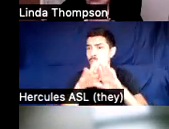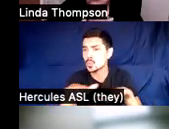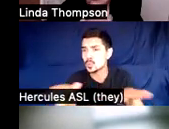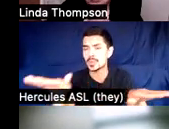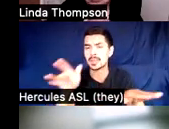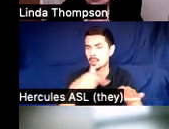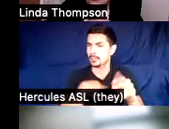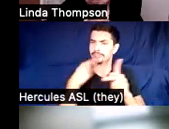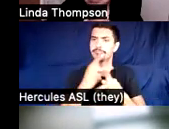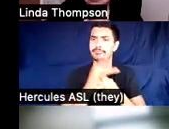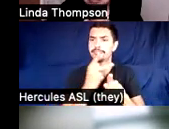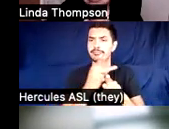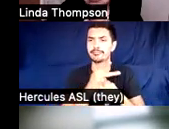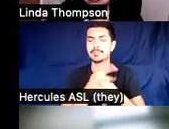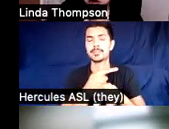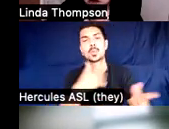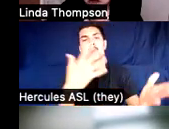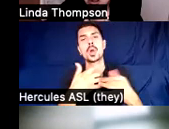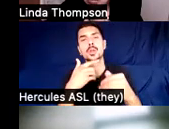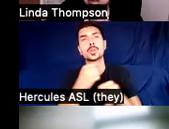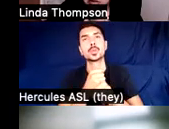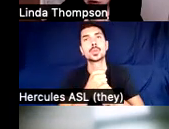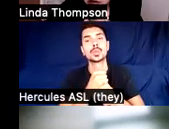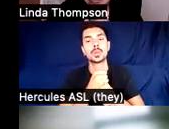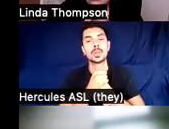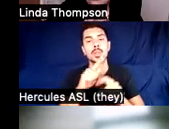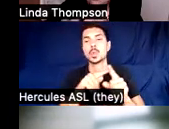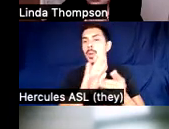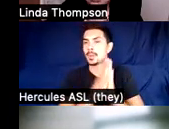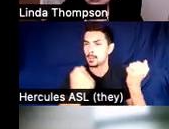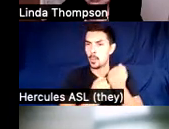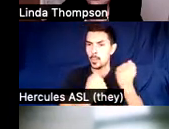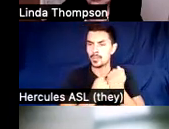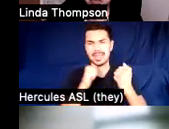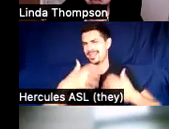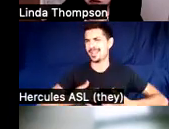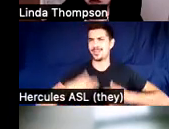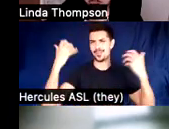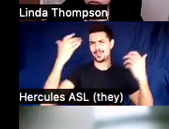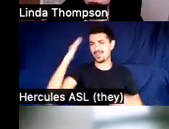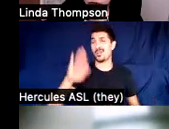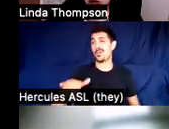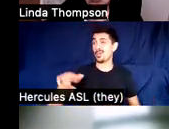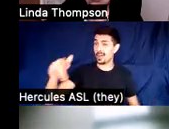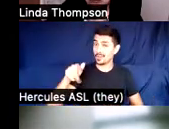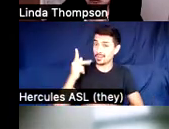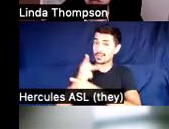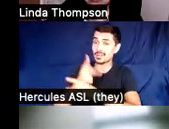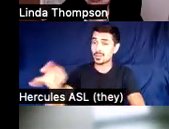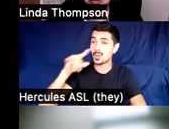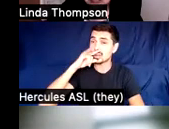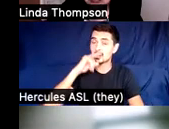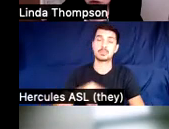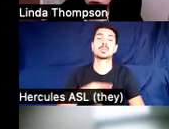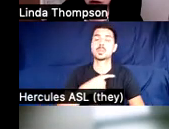care. But we want to be supportive, not angry because somebody has to take care of their children. We want